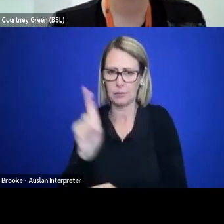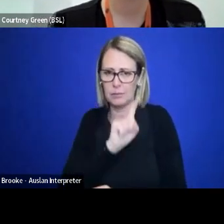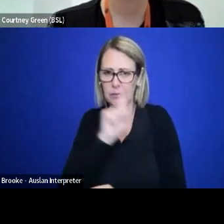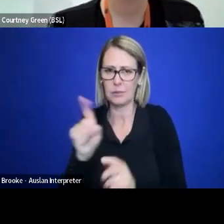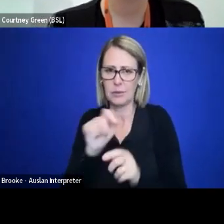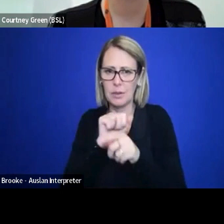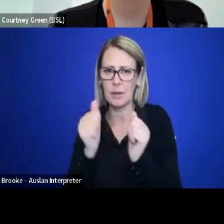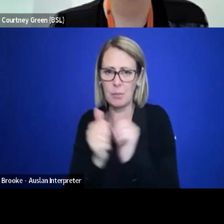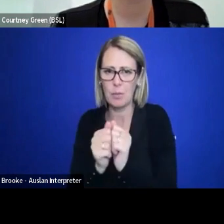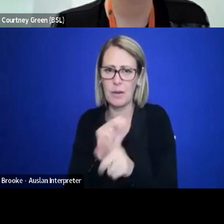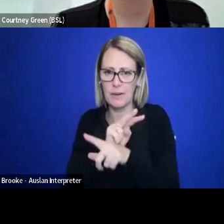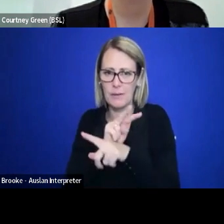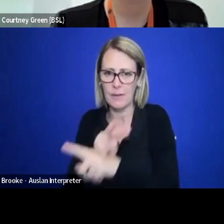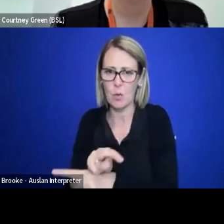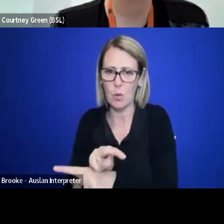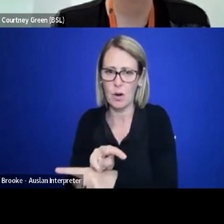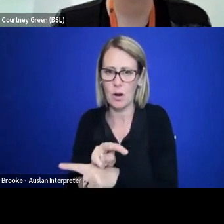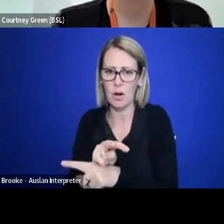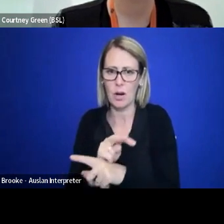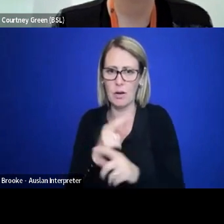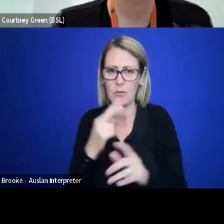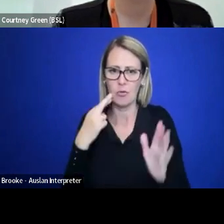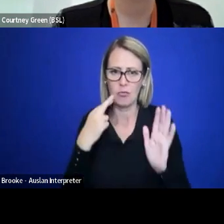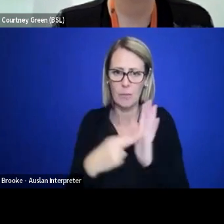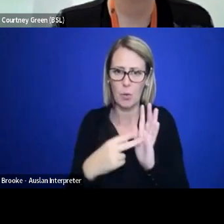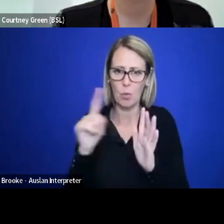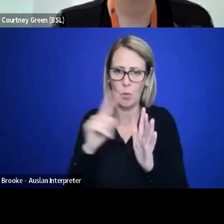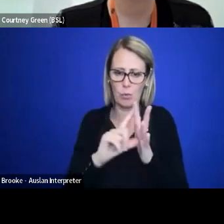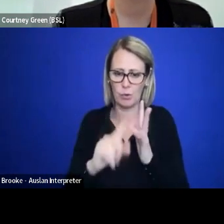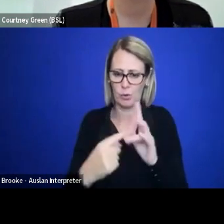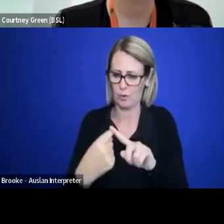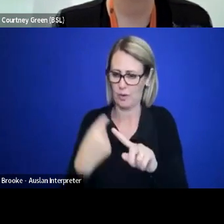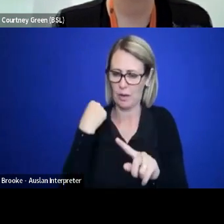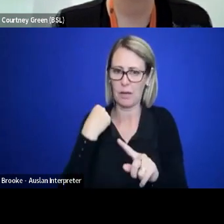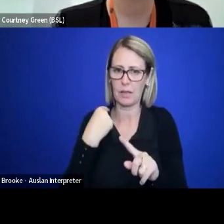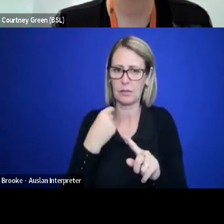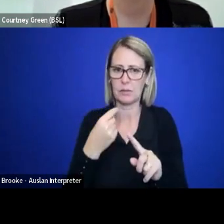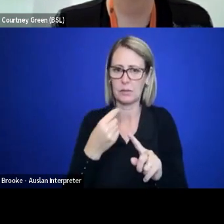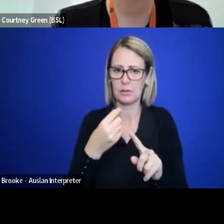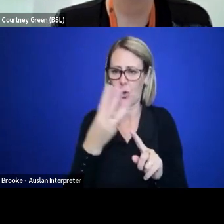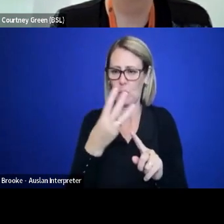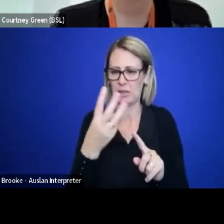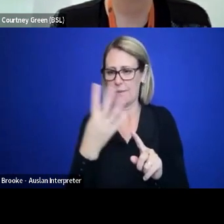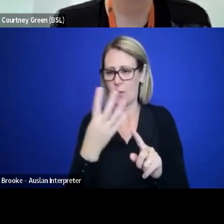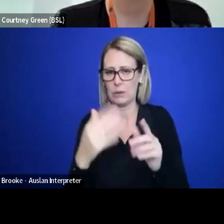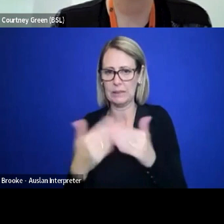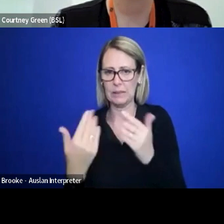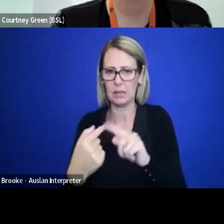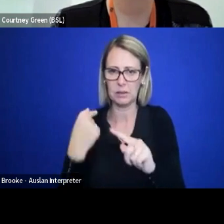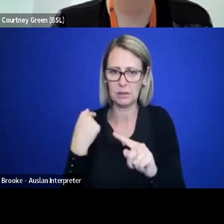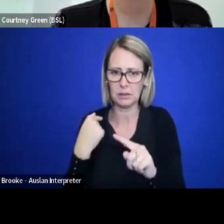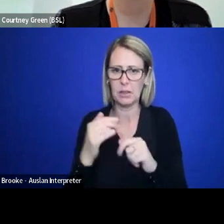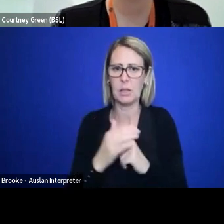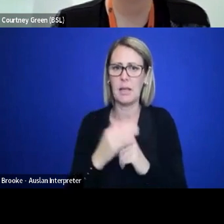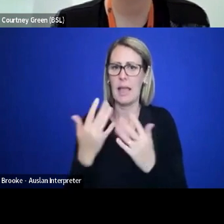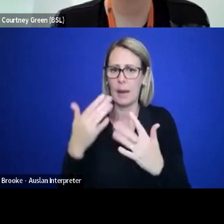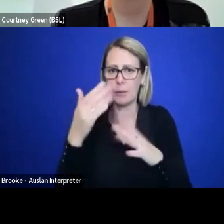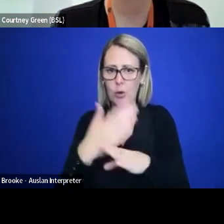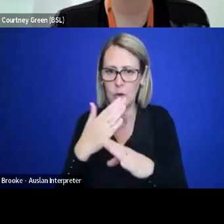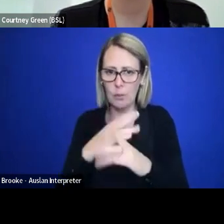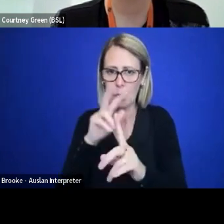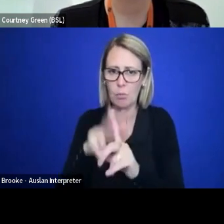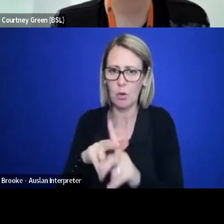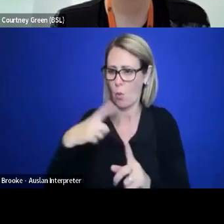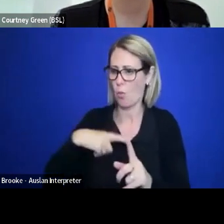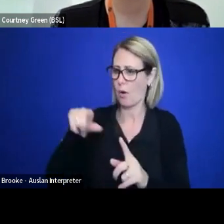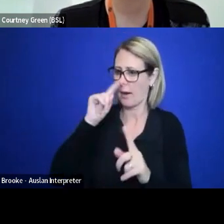every fortnight and kind of report on what we've done in the last couple of 13 to 14 days. How many jobs have we applied for? What's the reason we can't get a